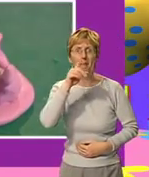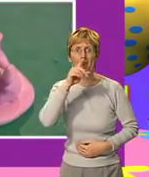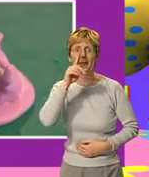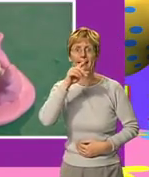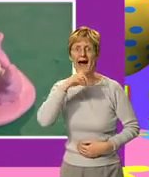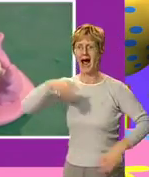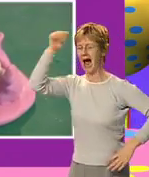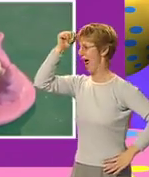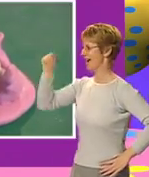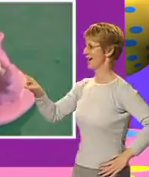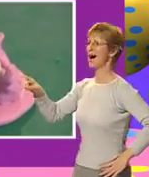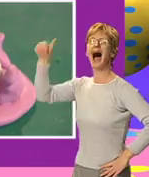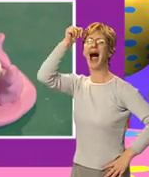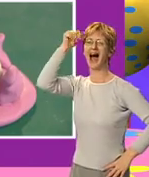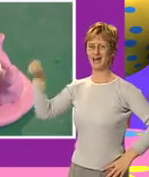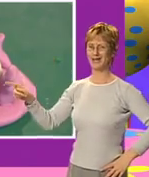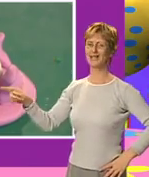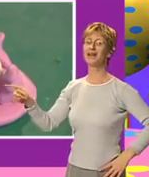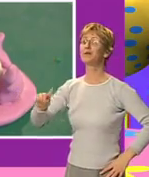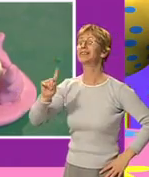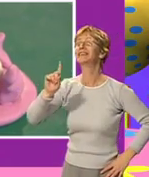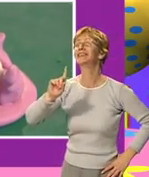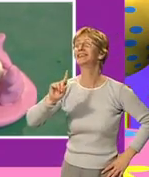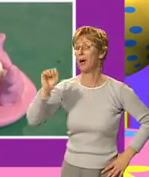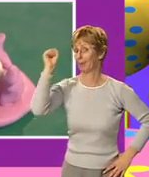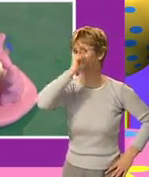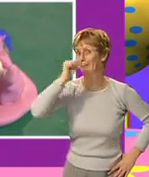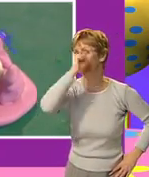Oh, it's pink. I know this one.